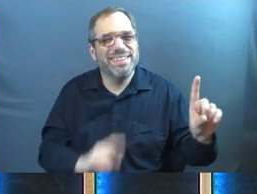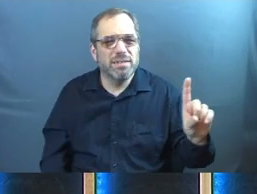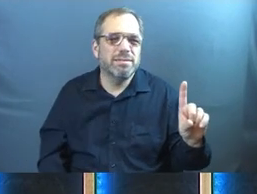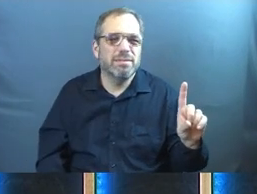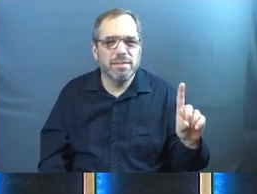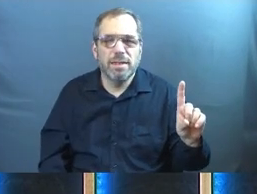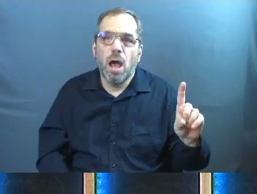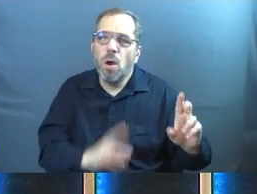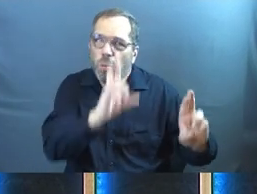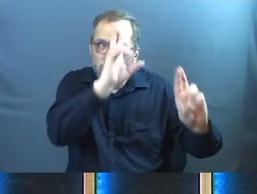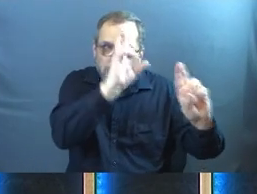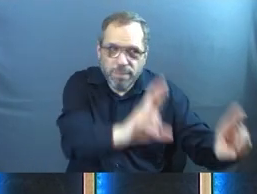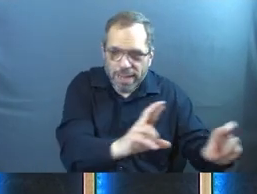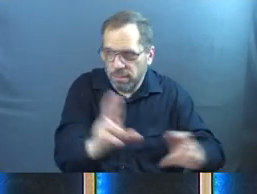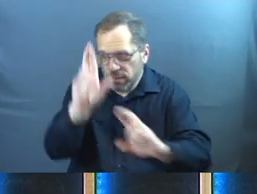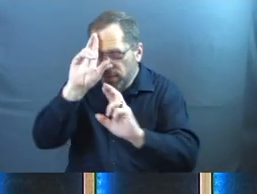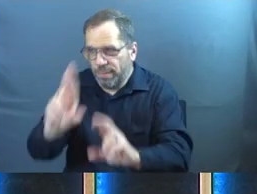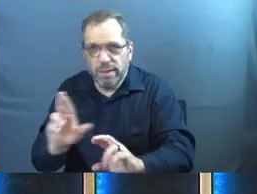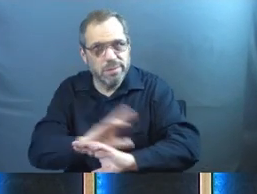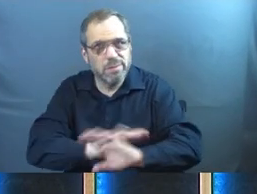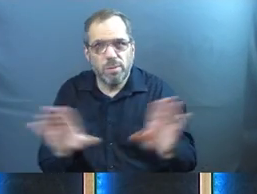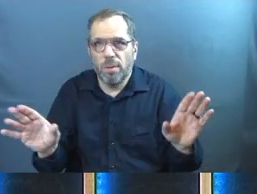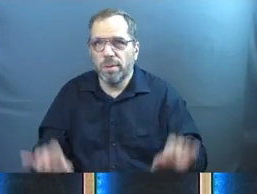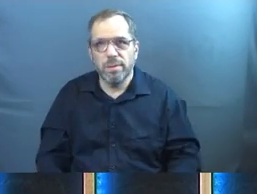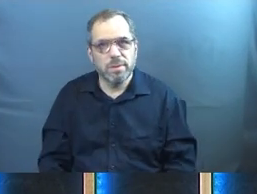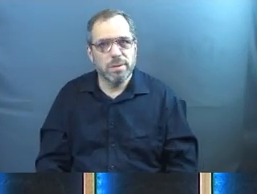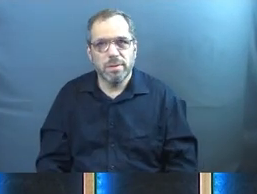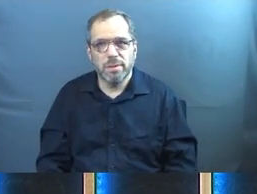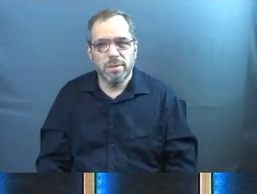You're not respecting each other anymore.